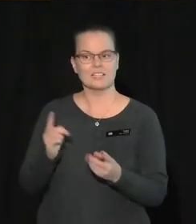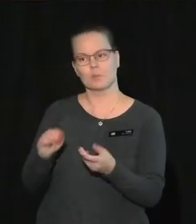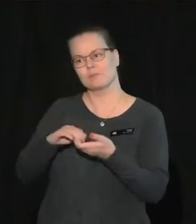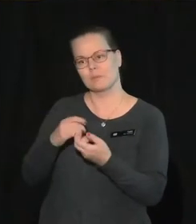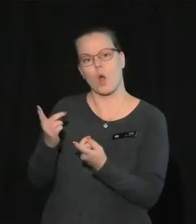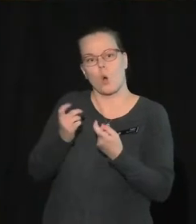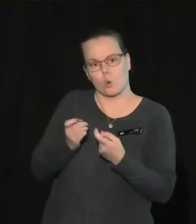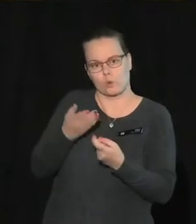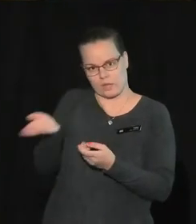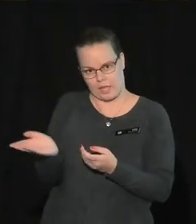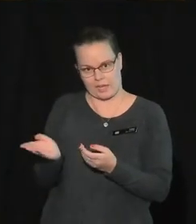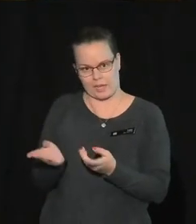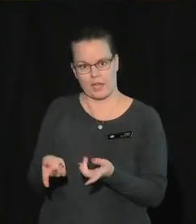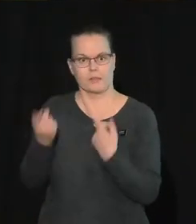to